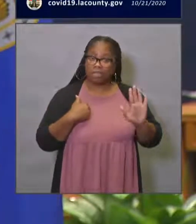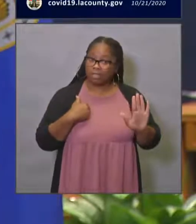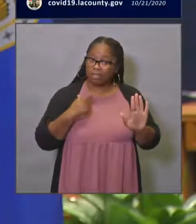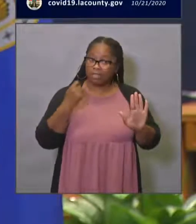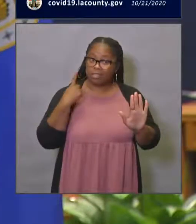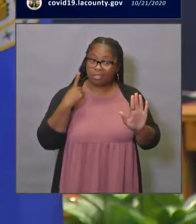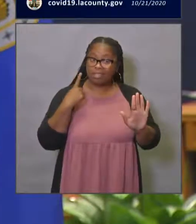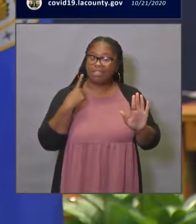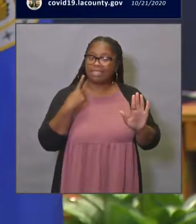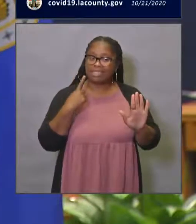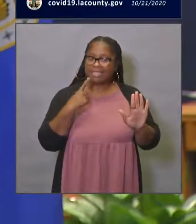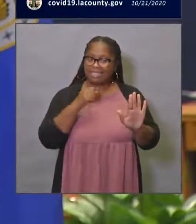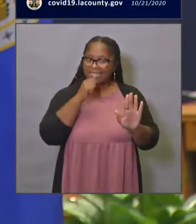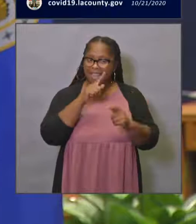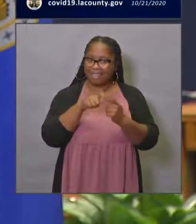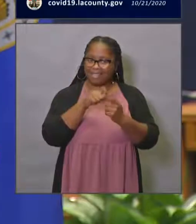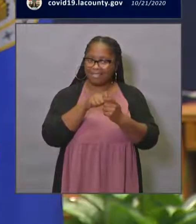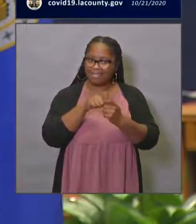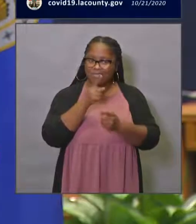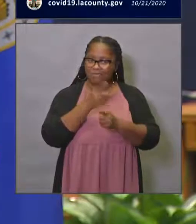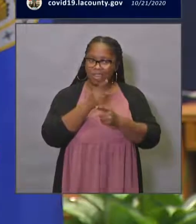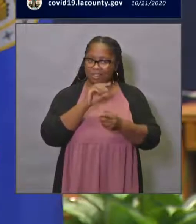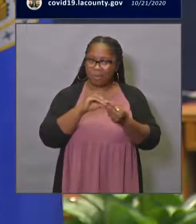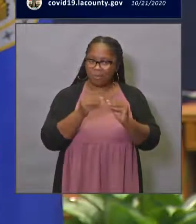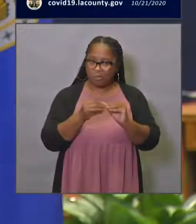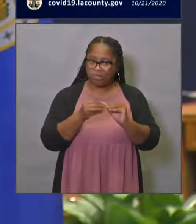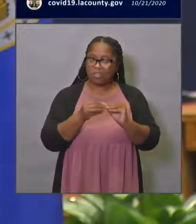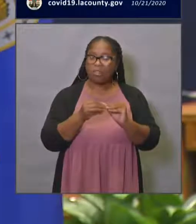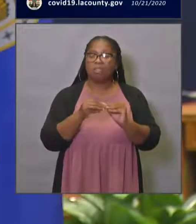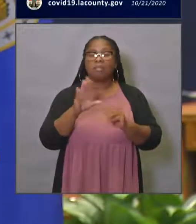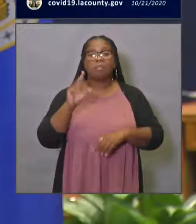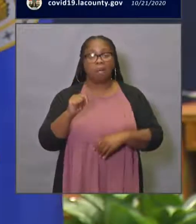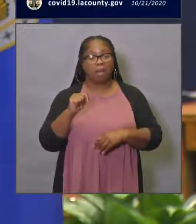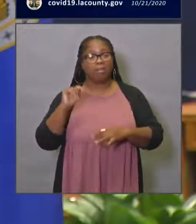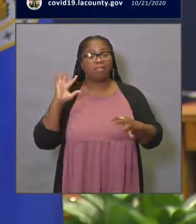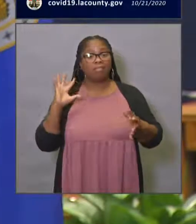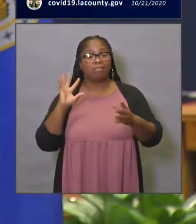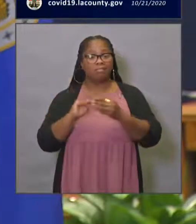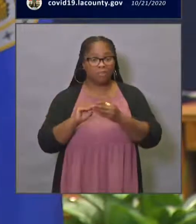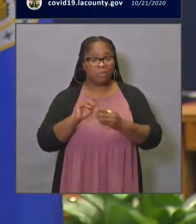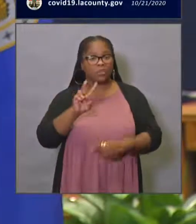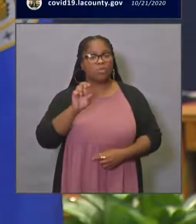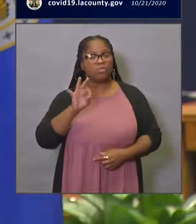does bring the total number of cases in LA County to